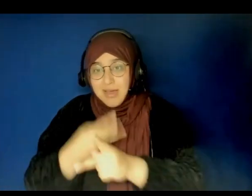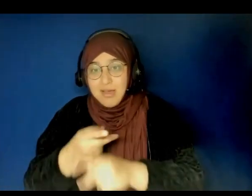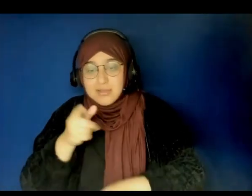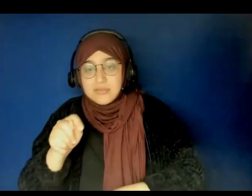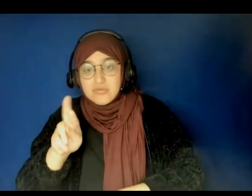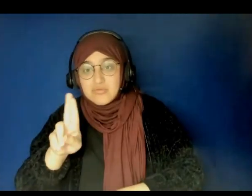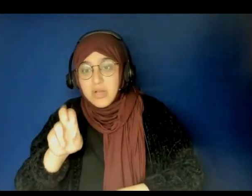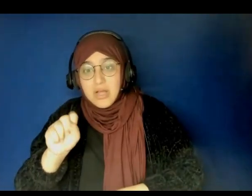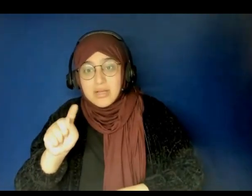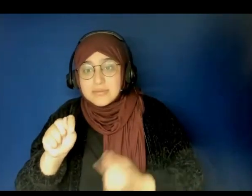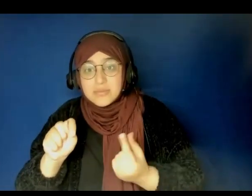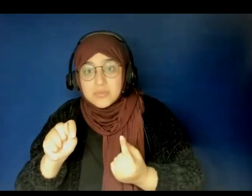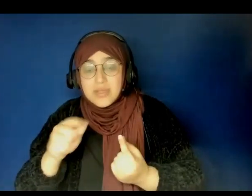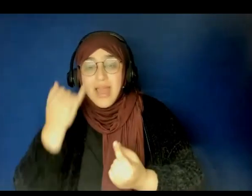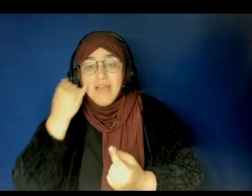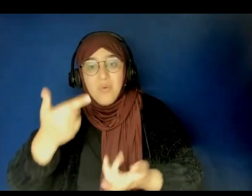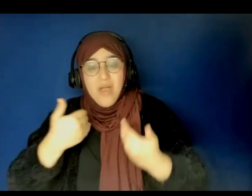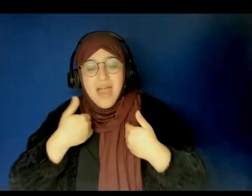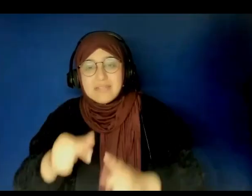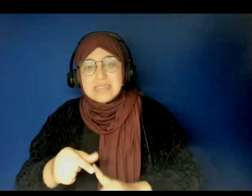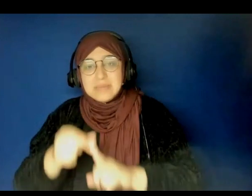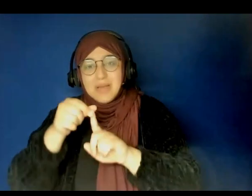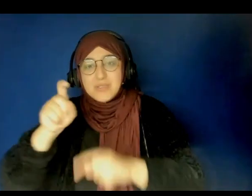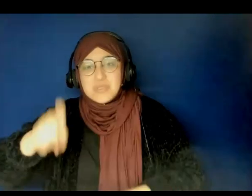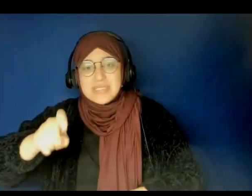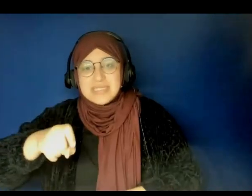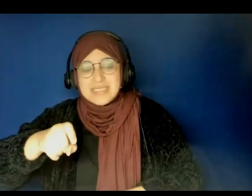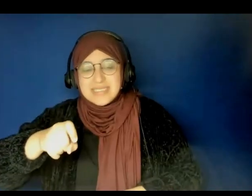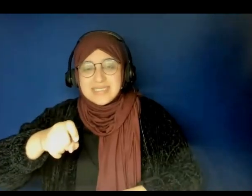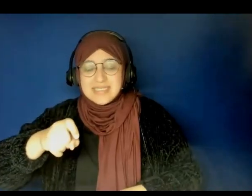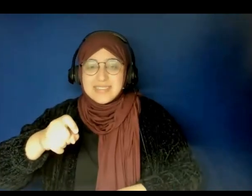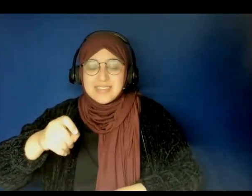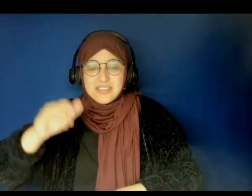make sure that the